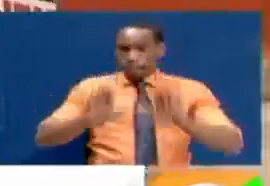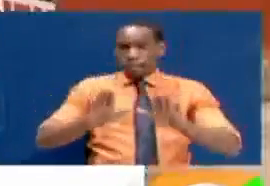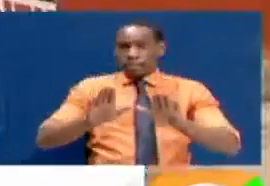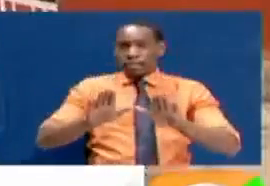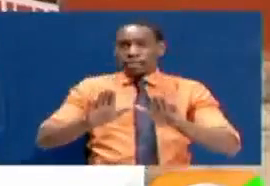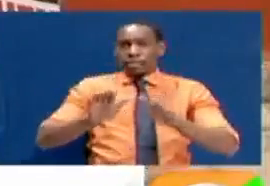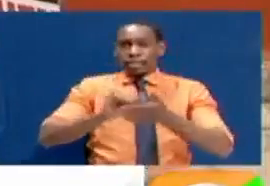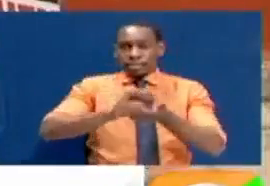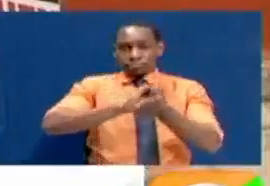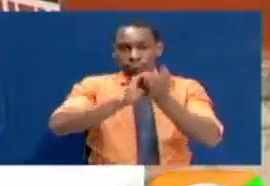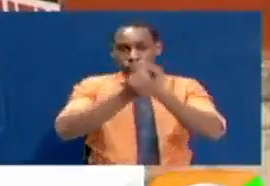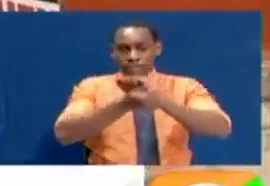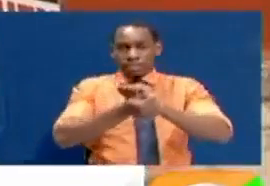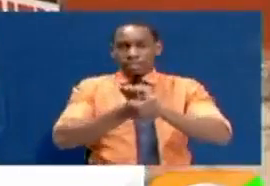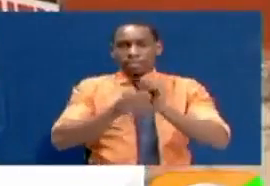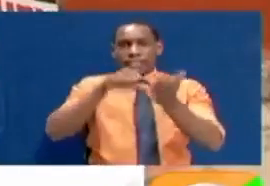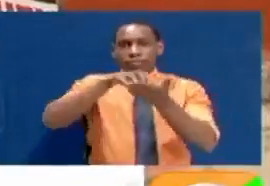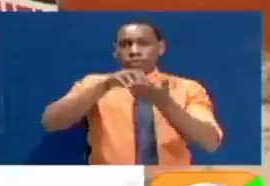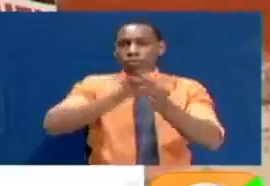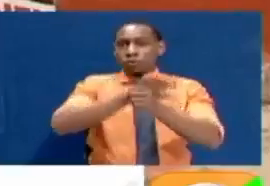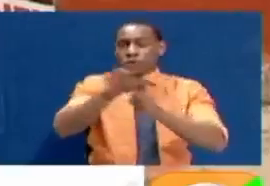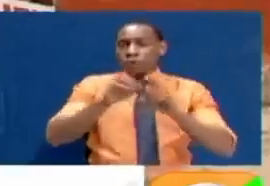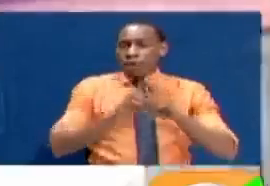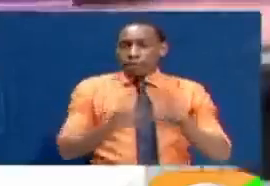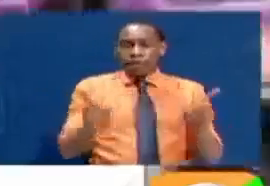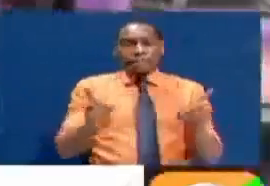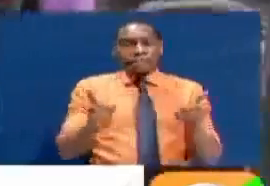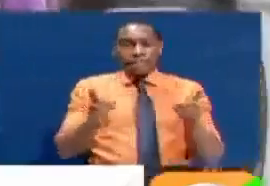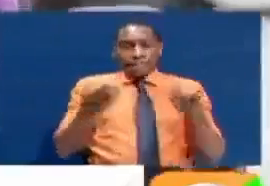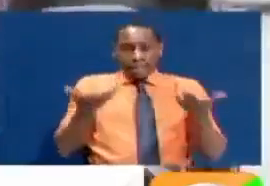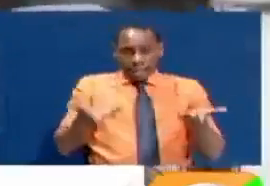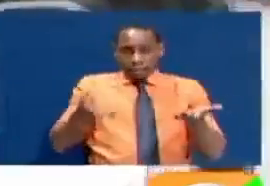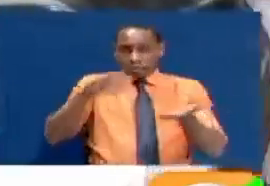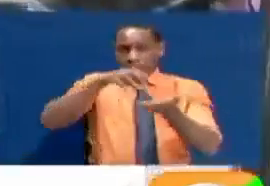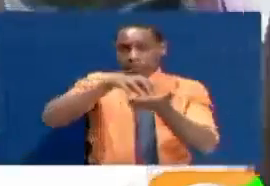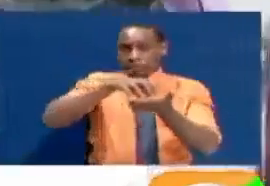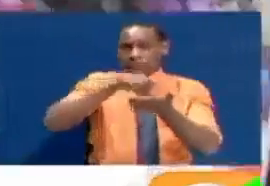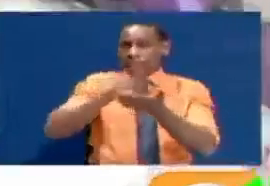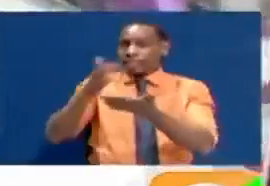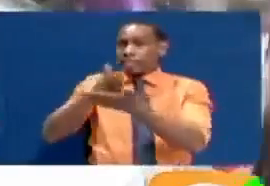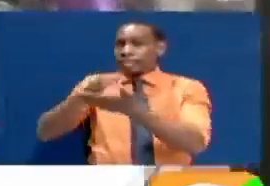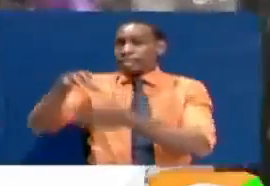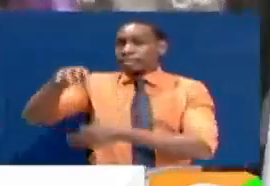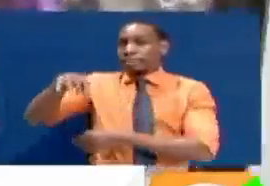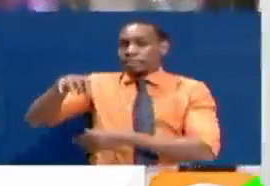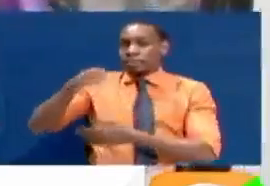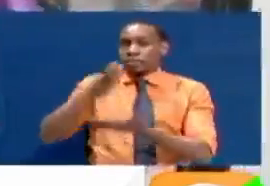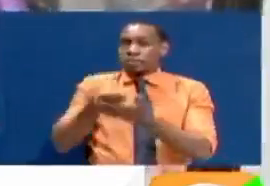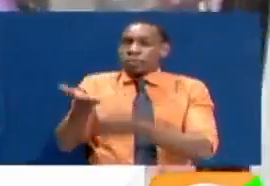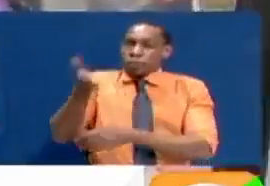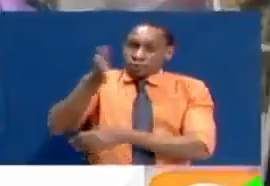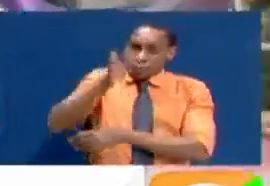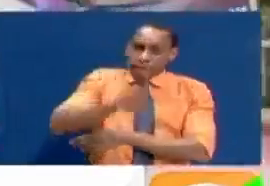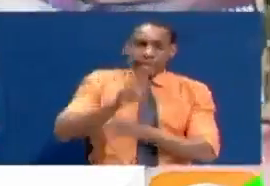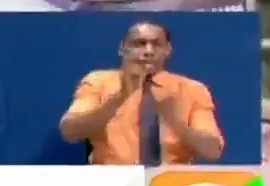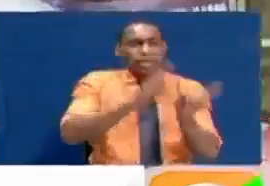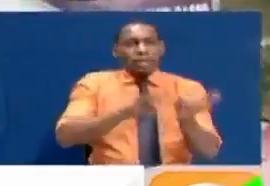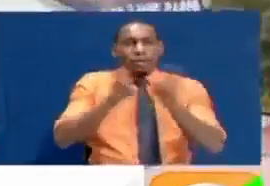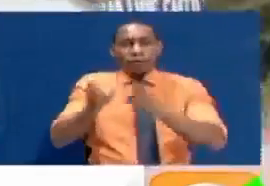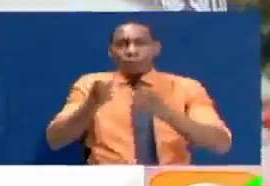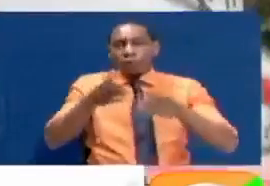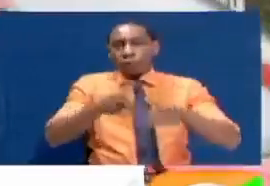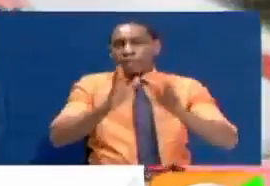in flattening the COVID-19 curve. However, as things stand, the sector has slowly inched back to their